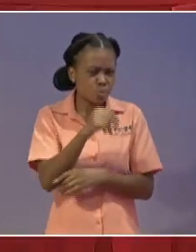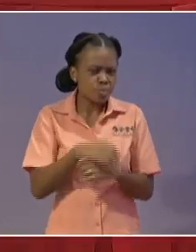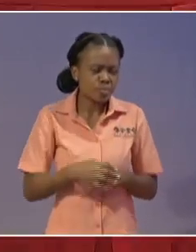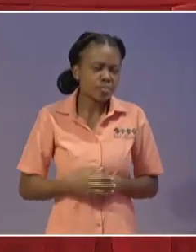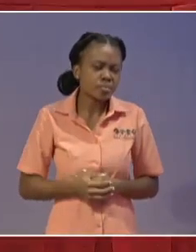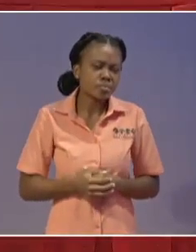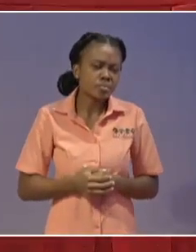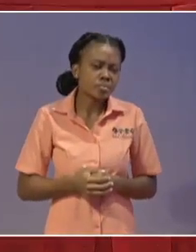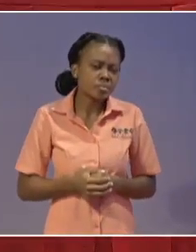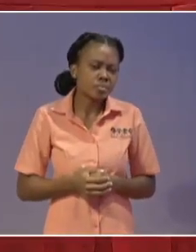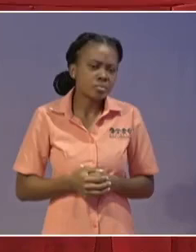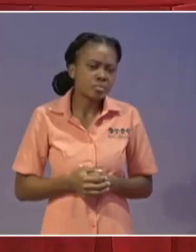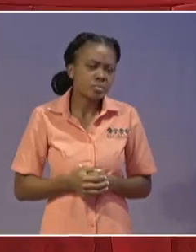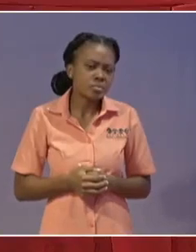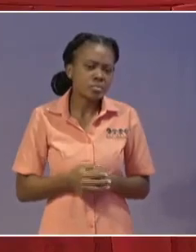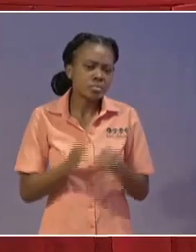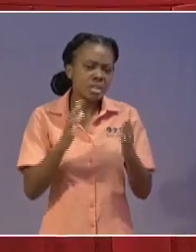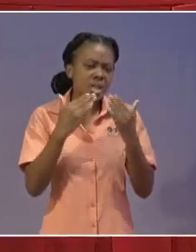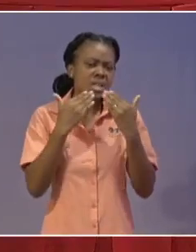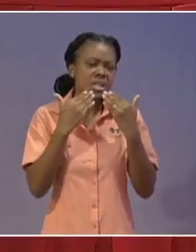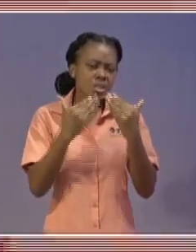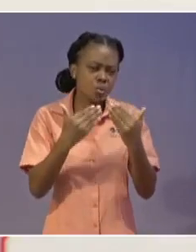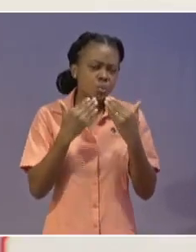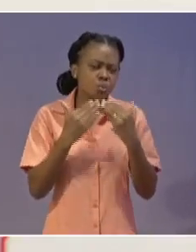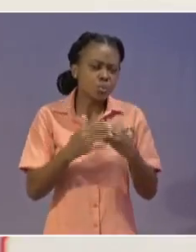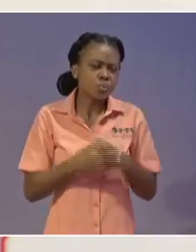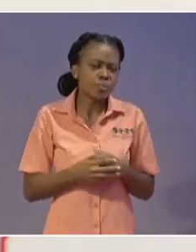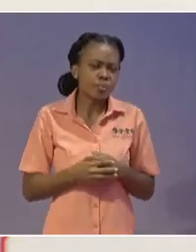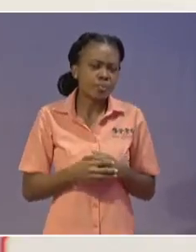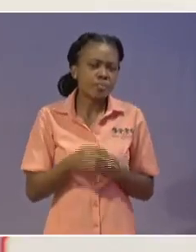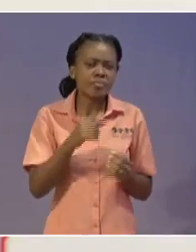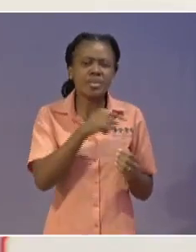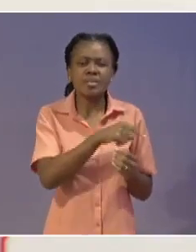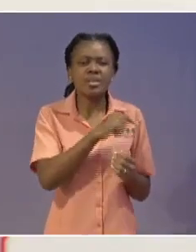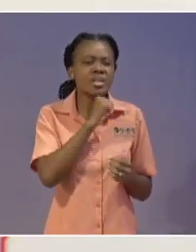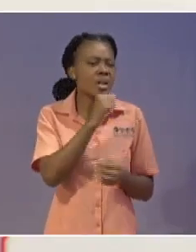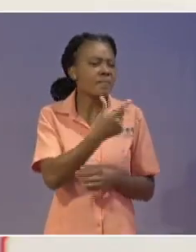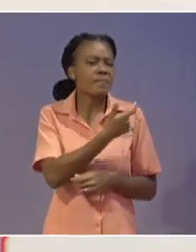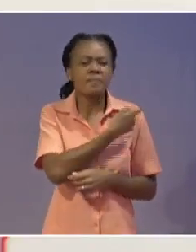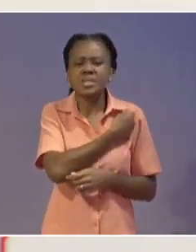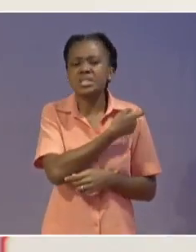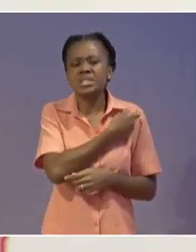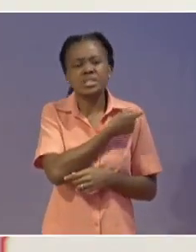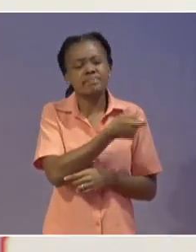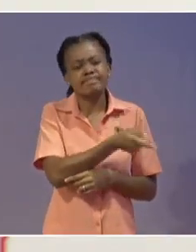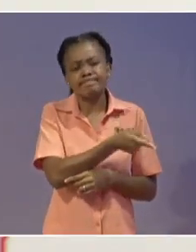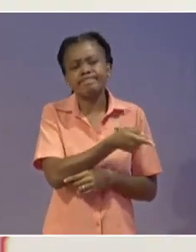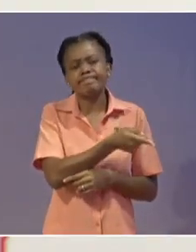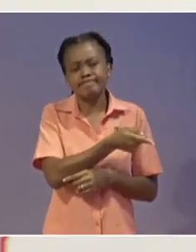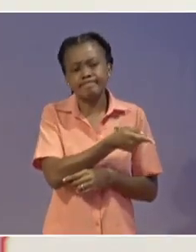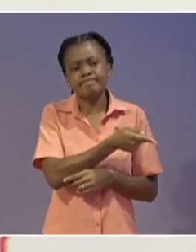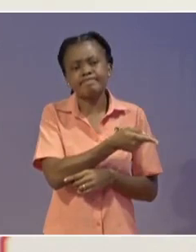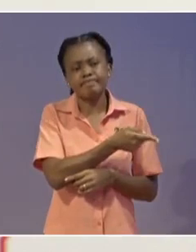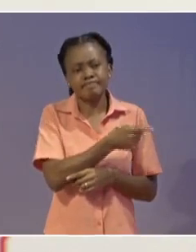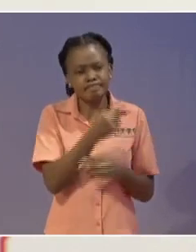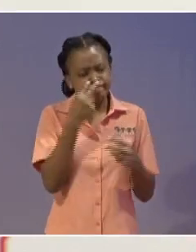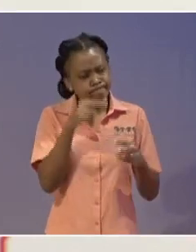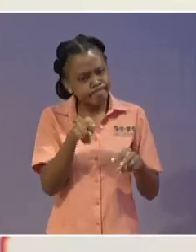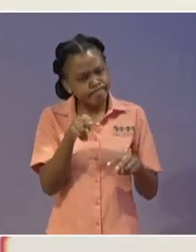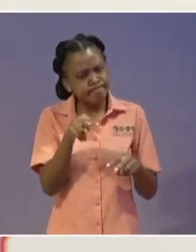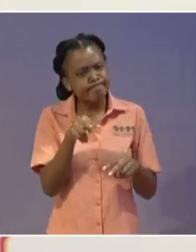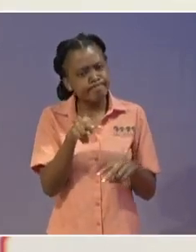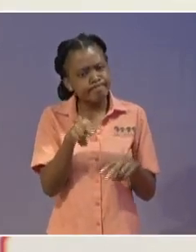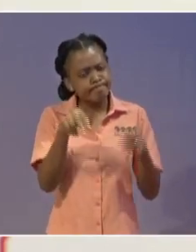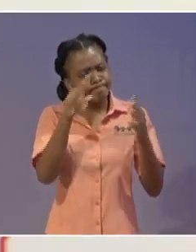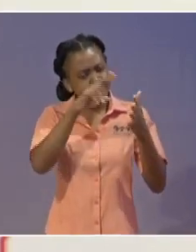Confirming, thank you for that. Confirming that they were not vaccinated. All right, I'll look through my list in a second. I'll give you the age in a second. I was just going through all